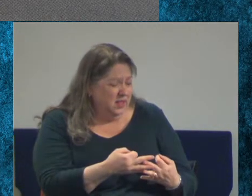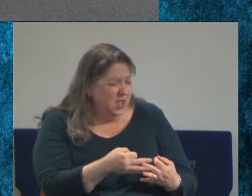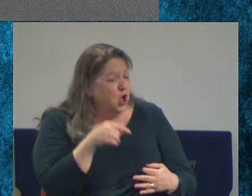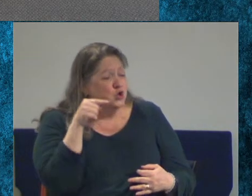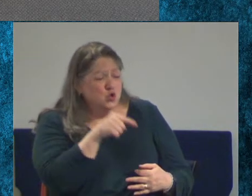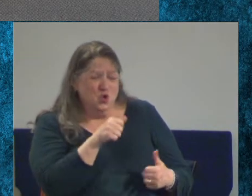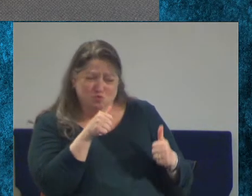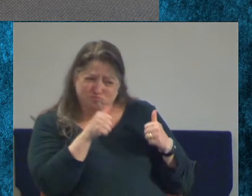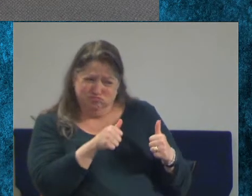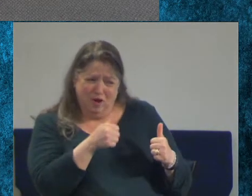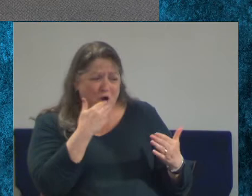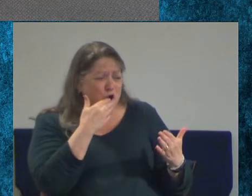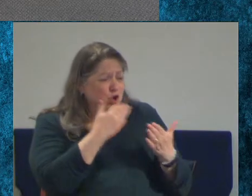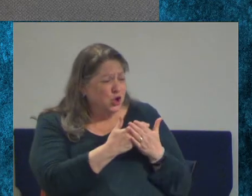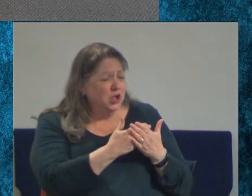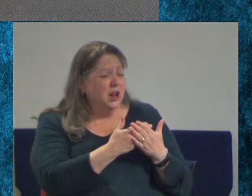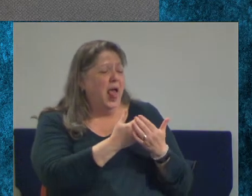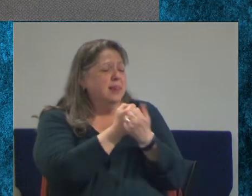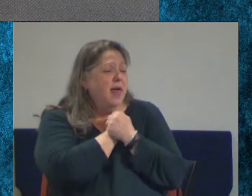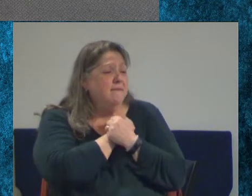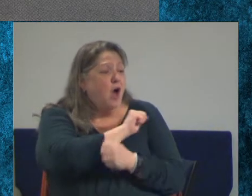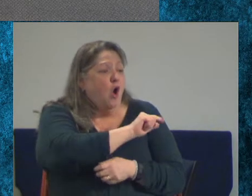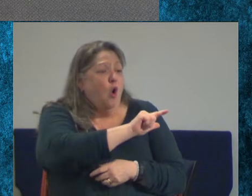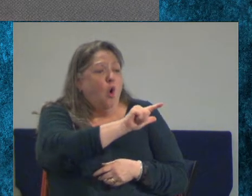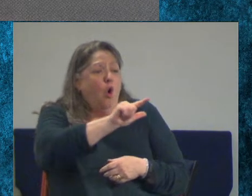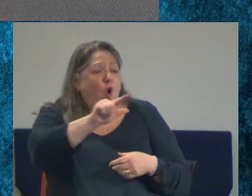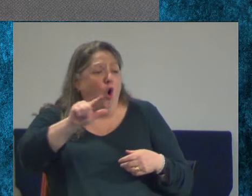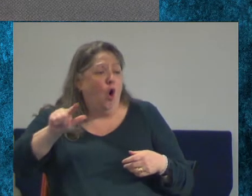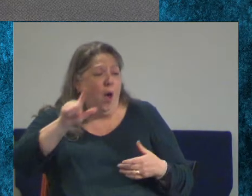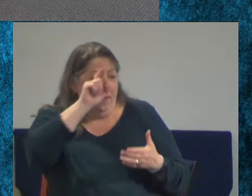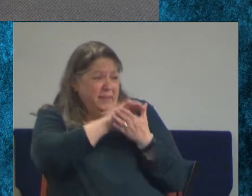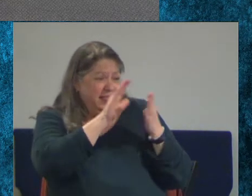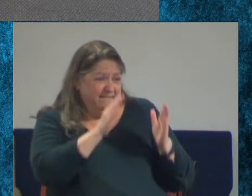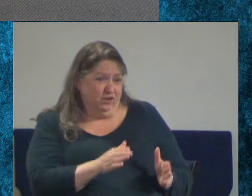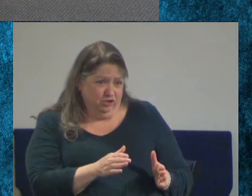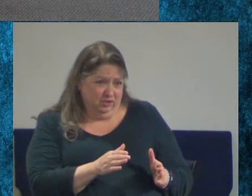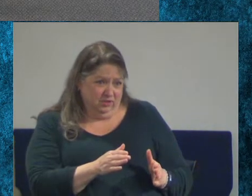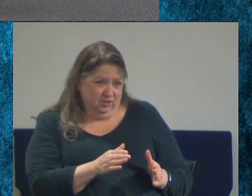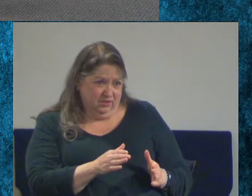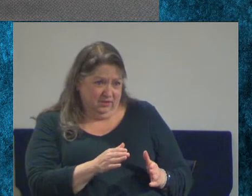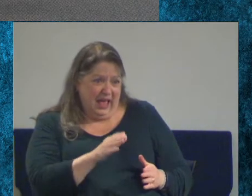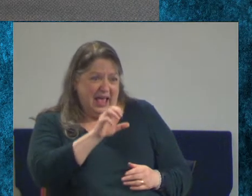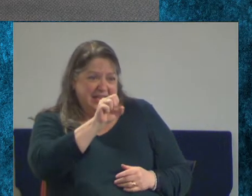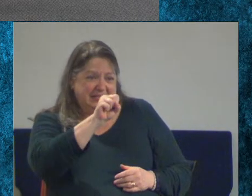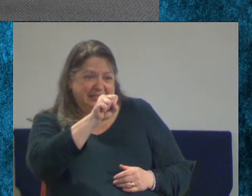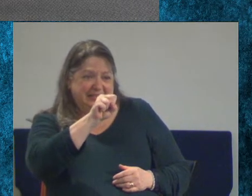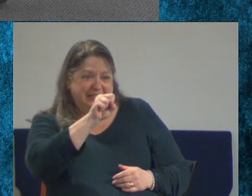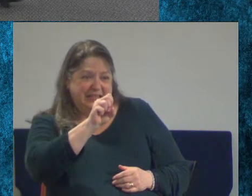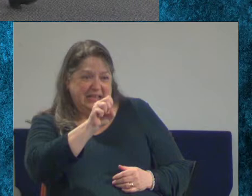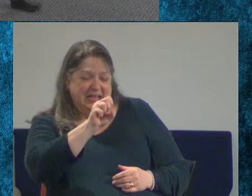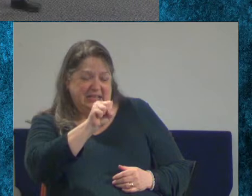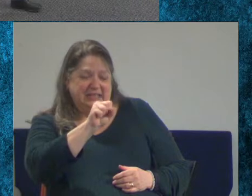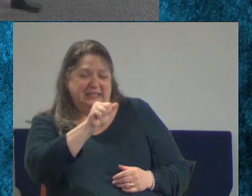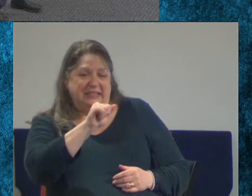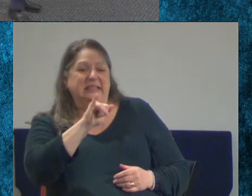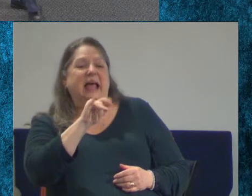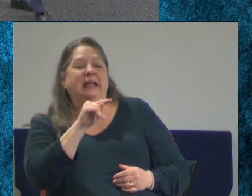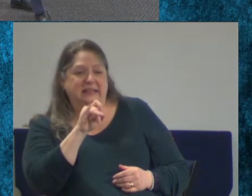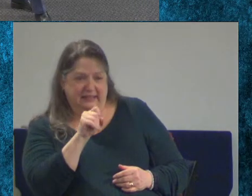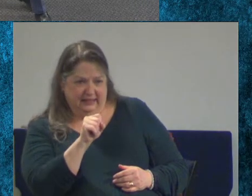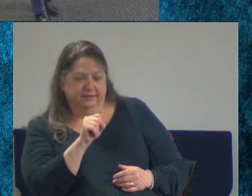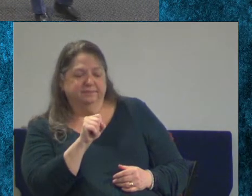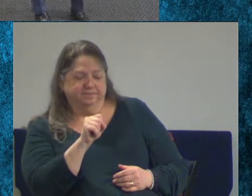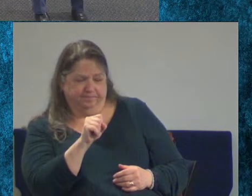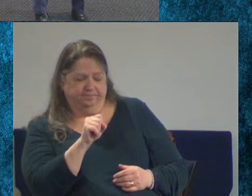as would be the case with any father or any mother who is excited and happy when he sees or she sees